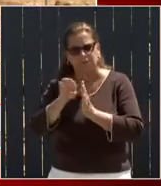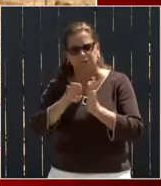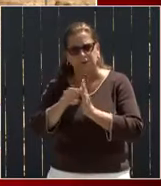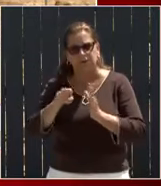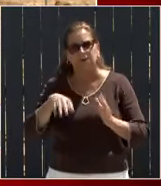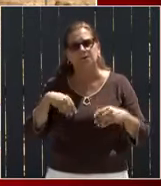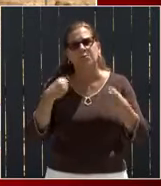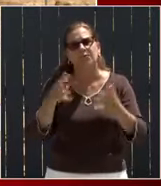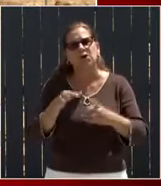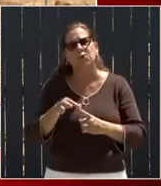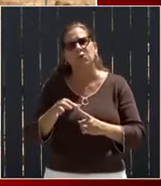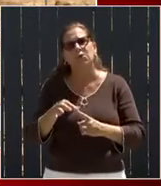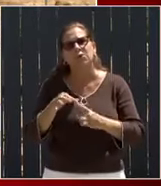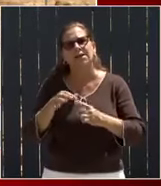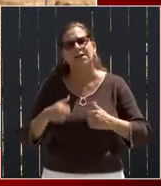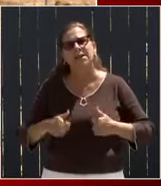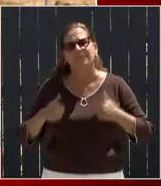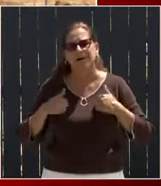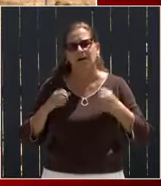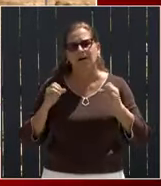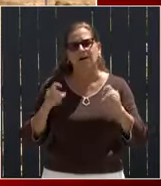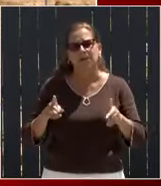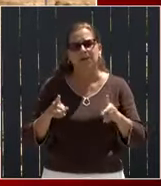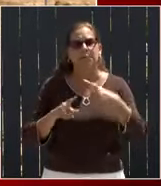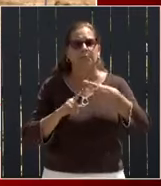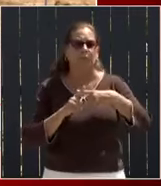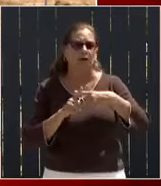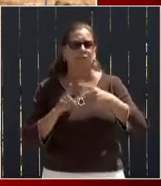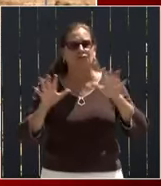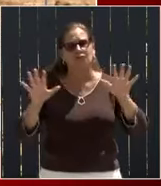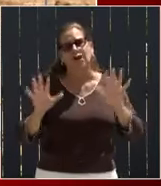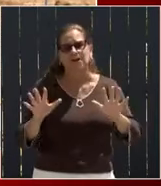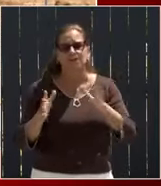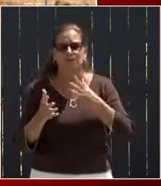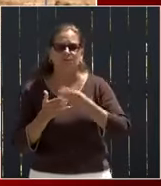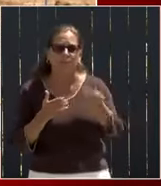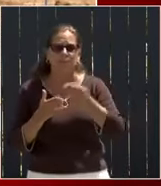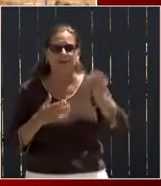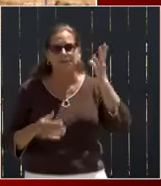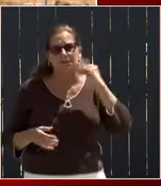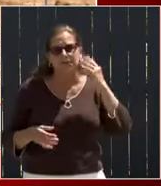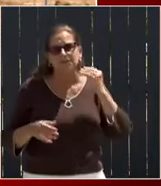unique living, shopping, dining, and gathering place here in Ward 7.